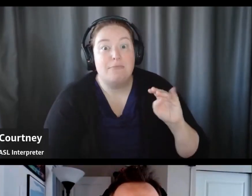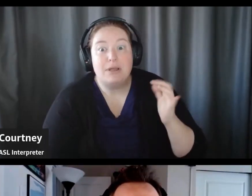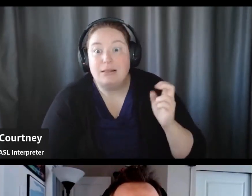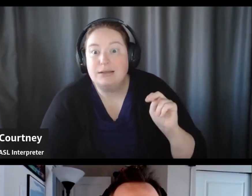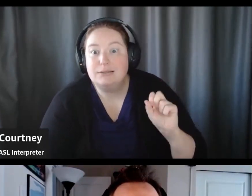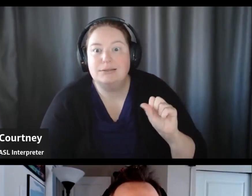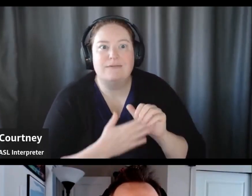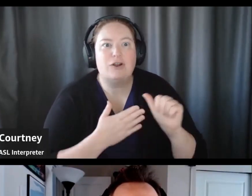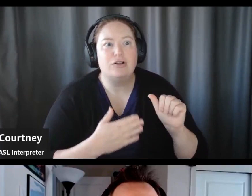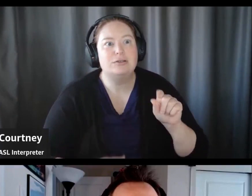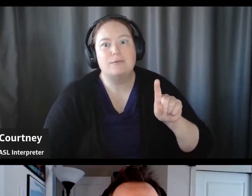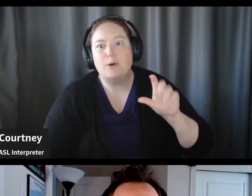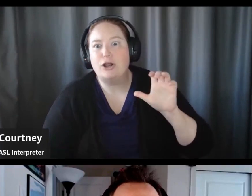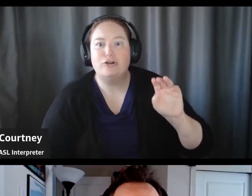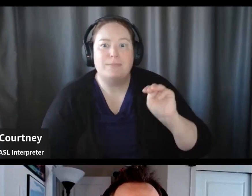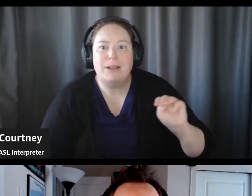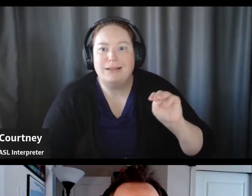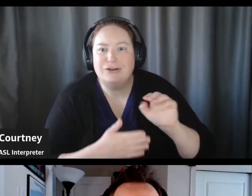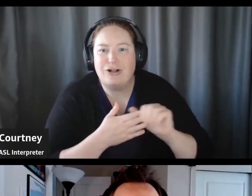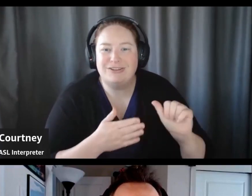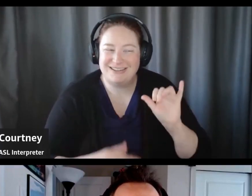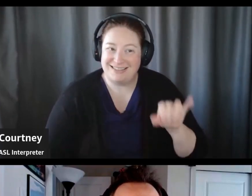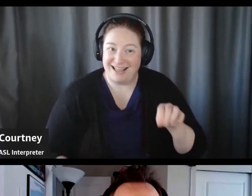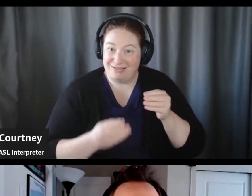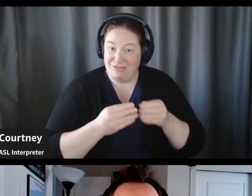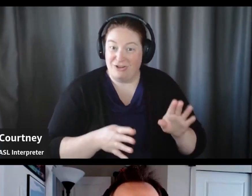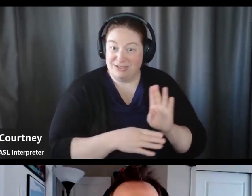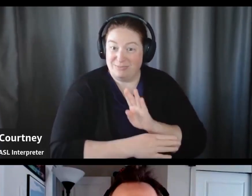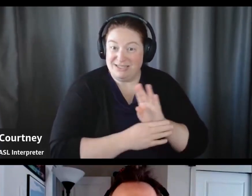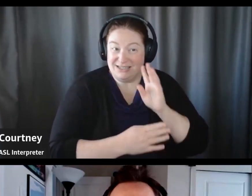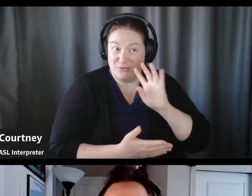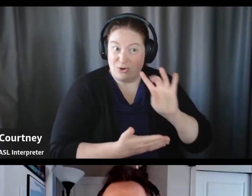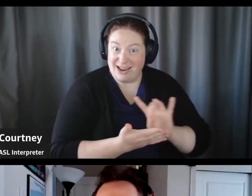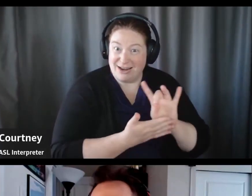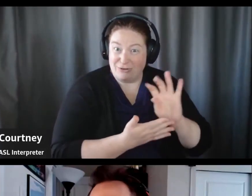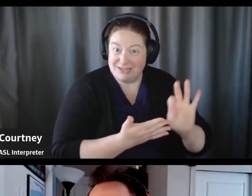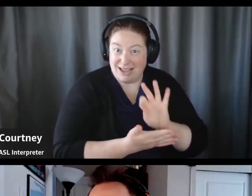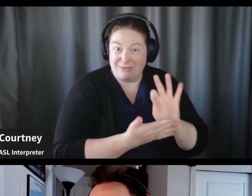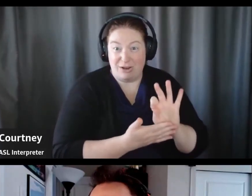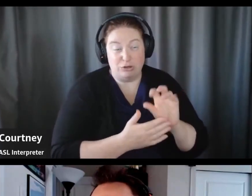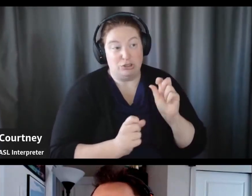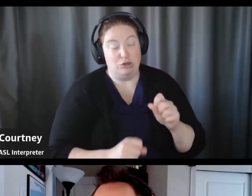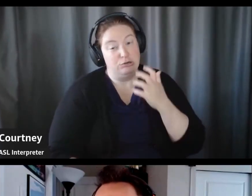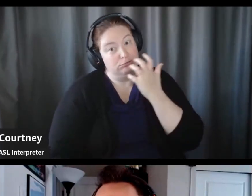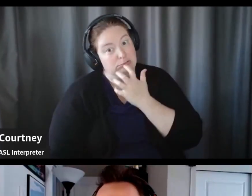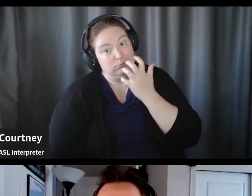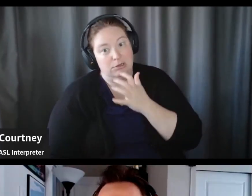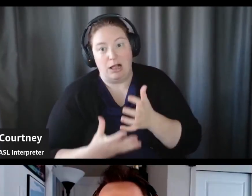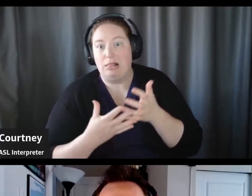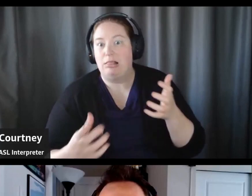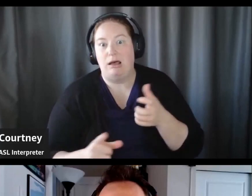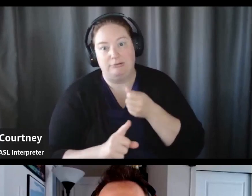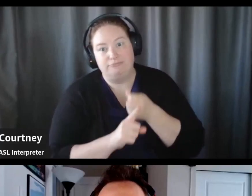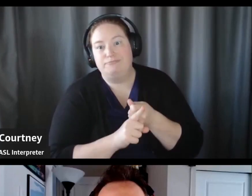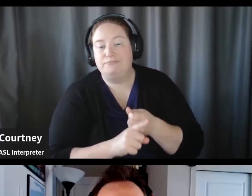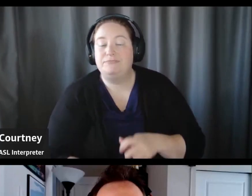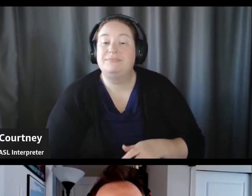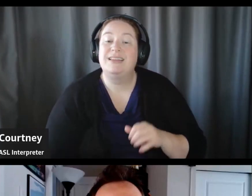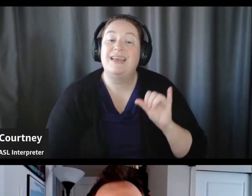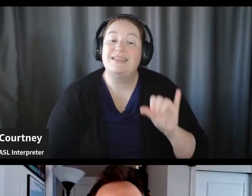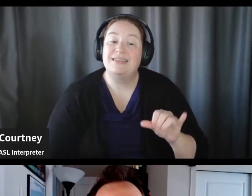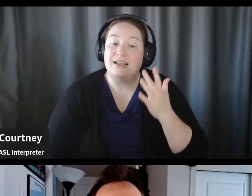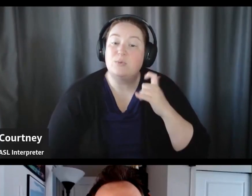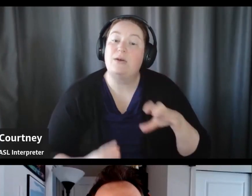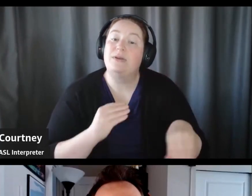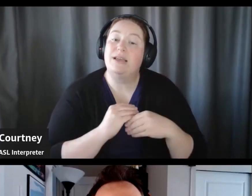of dollars, that 8 hours loss of business could mean a lot, right? So to improve on that is where we then introduced multi-AZ with